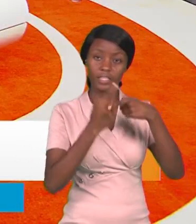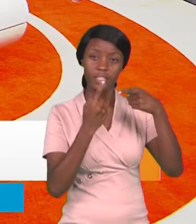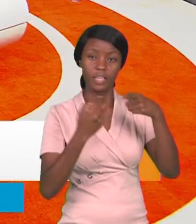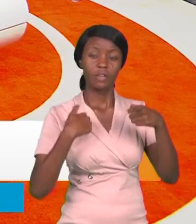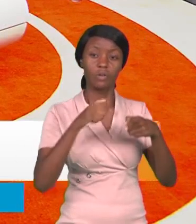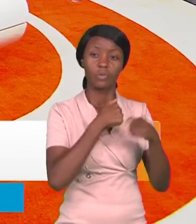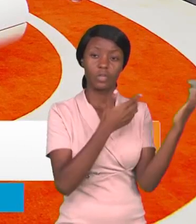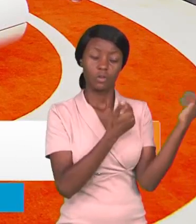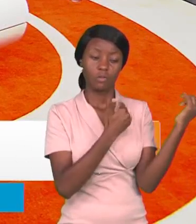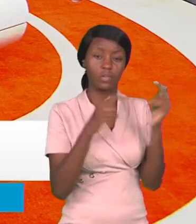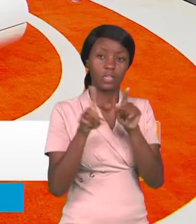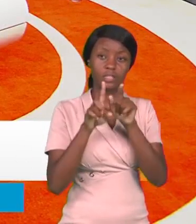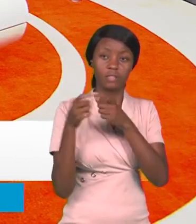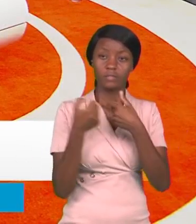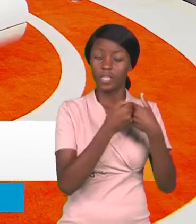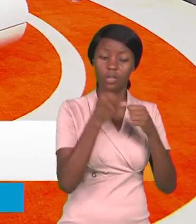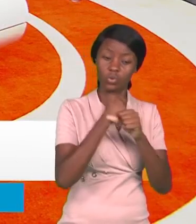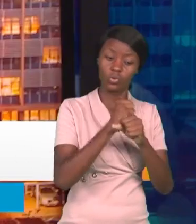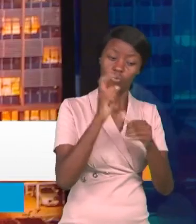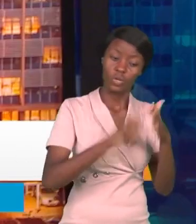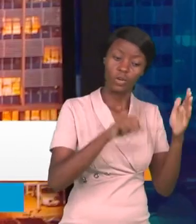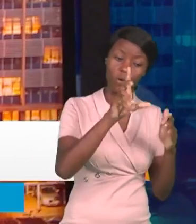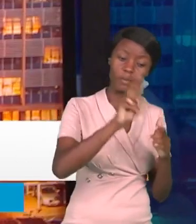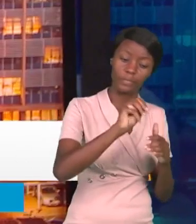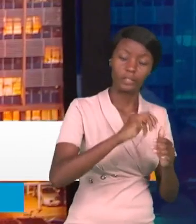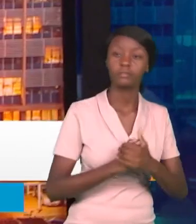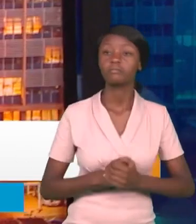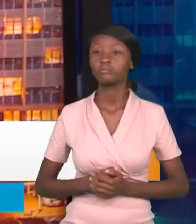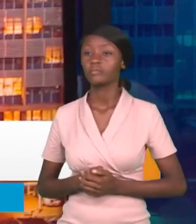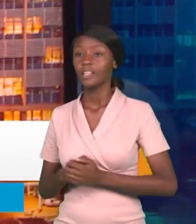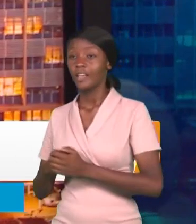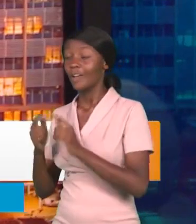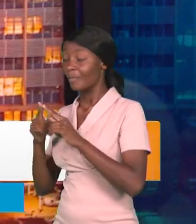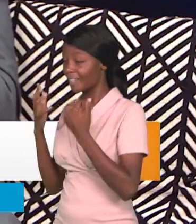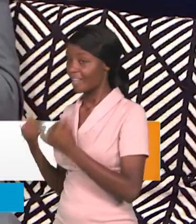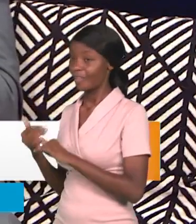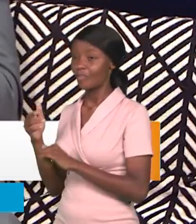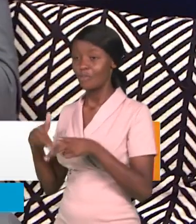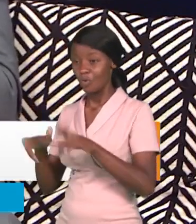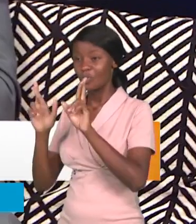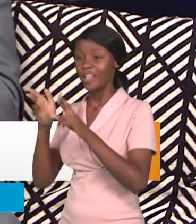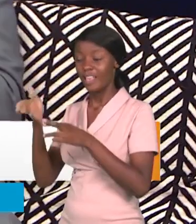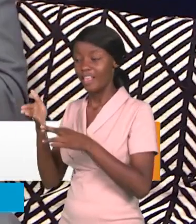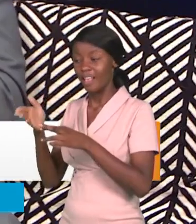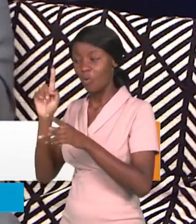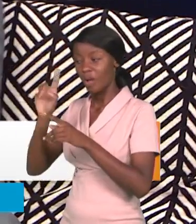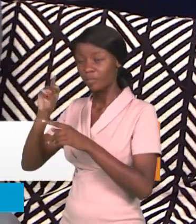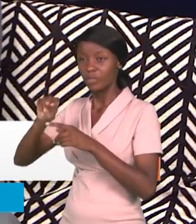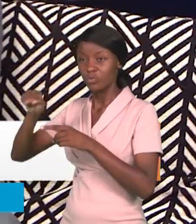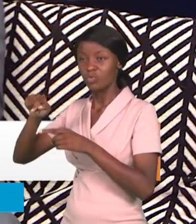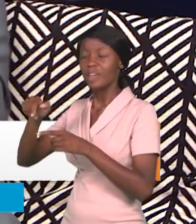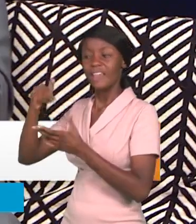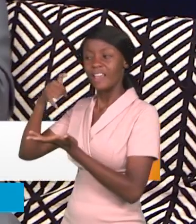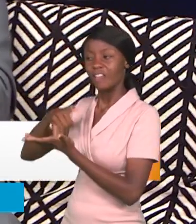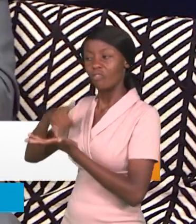we are hoping, we had challenged ourselves to doing 1 million. Yeah. Yes. So the road to 1 million, Lukanya, how exactly are you involved in the youth, and